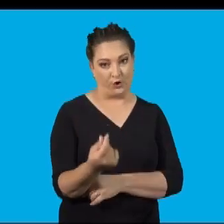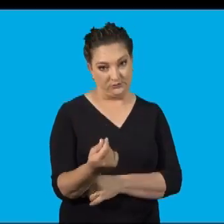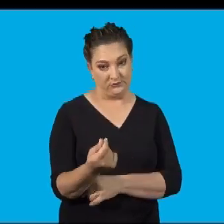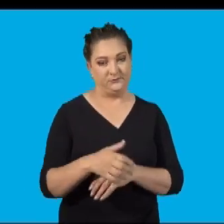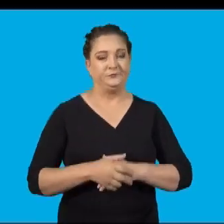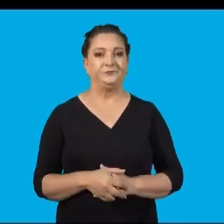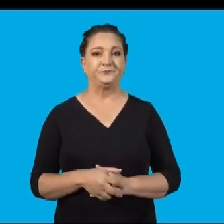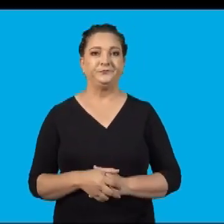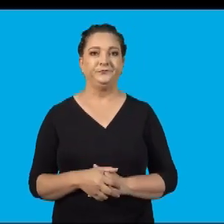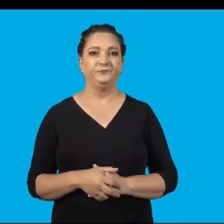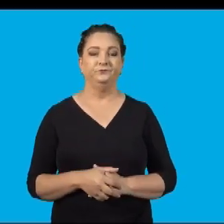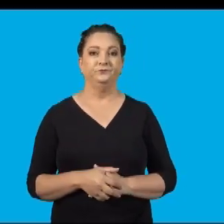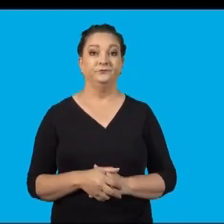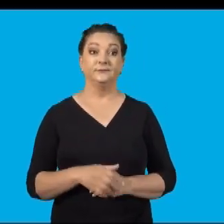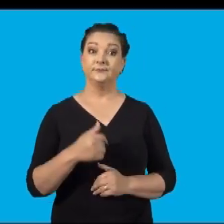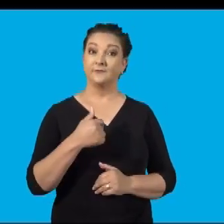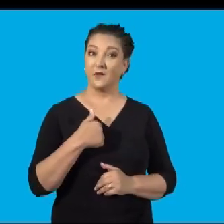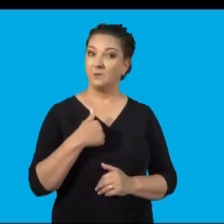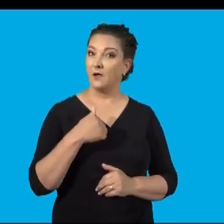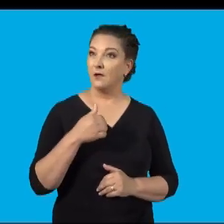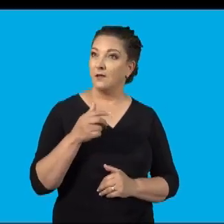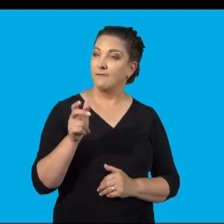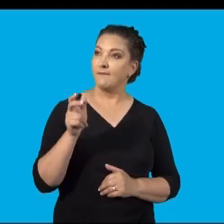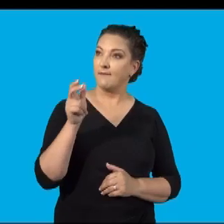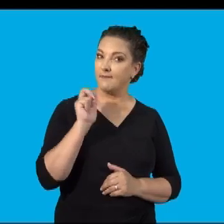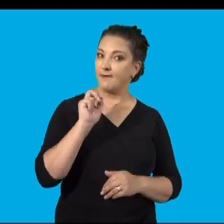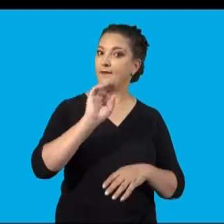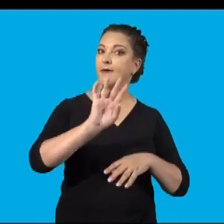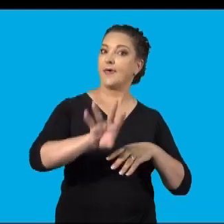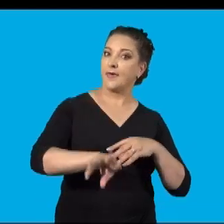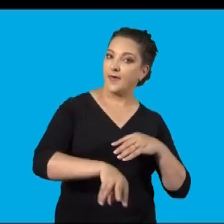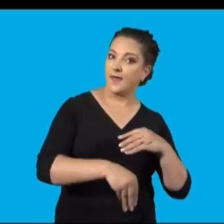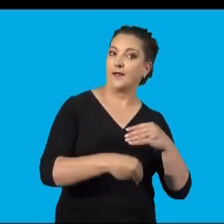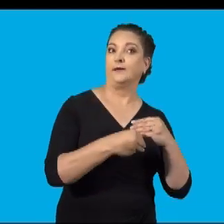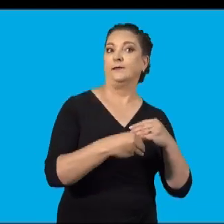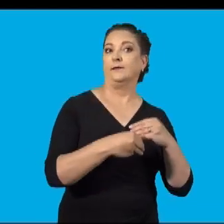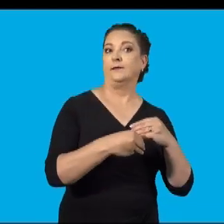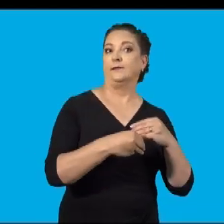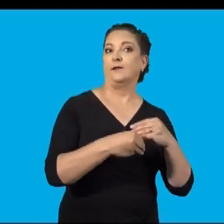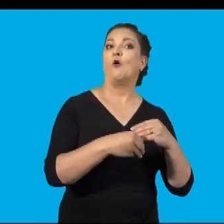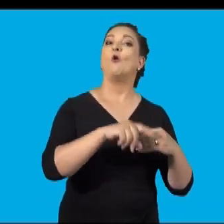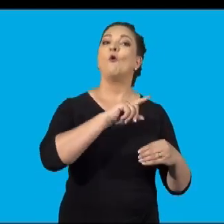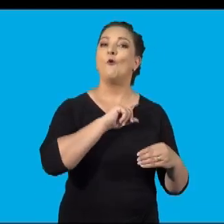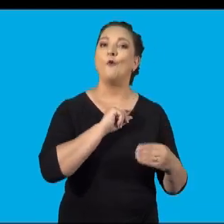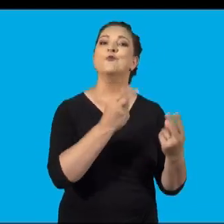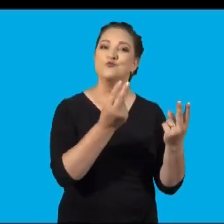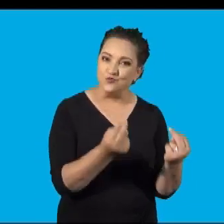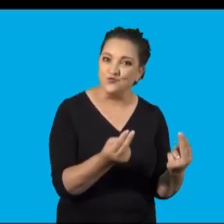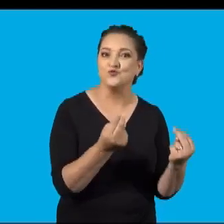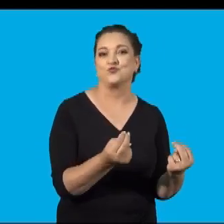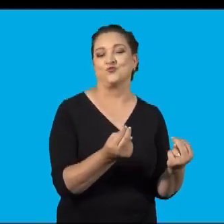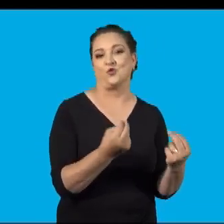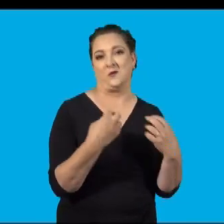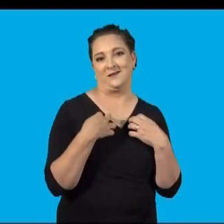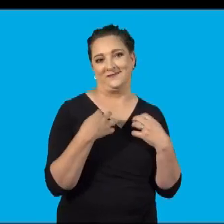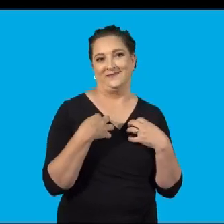cost. So, once I hear additional, that means that becomes my new asset. So I